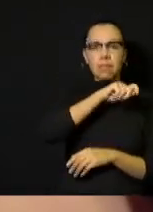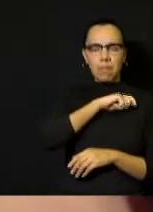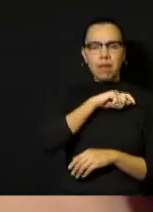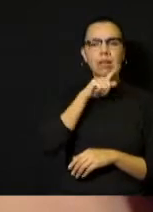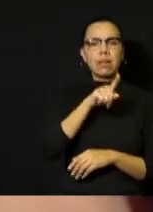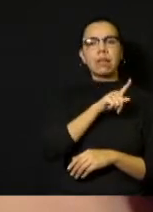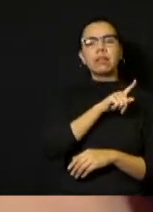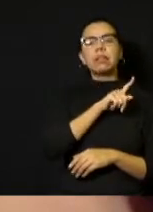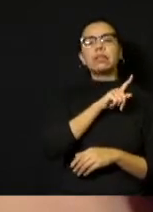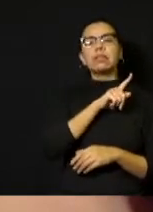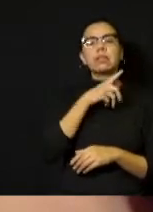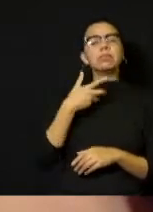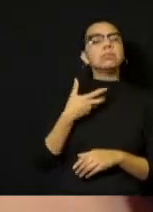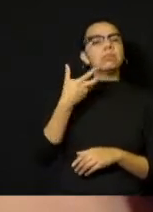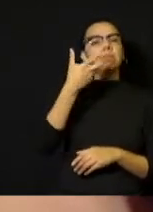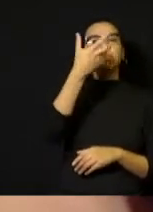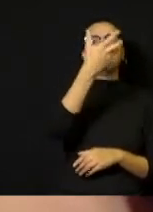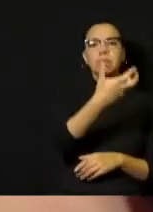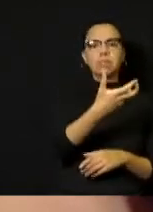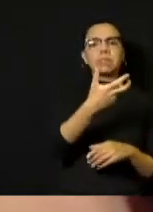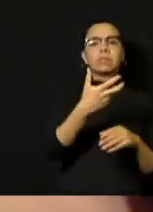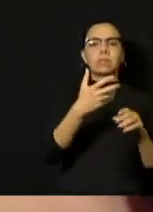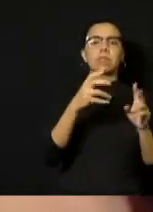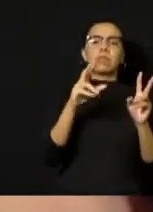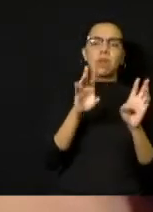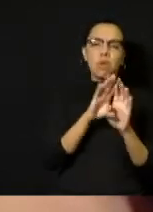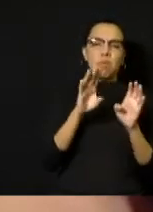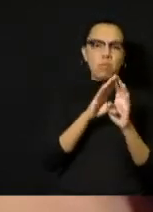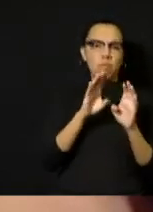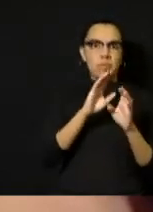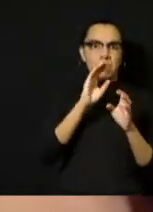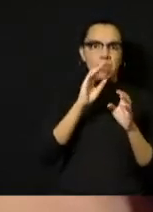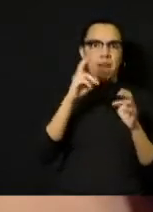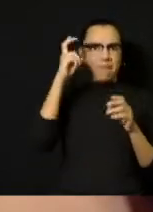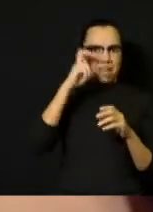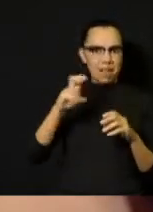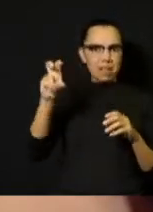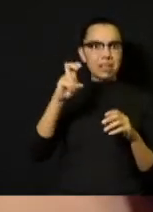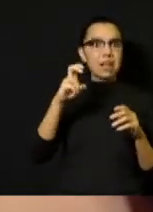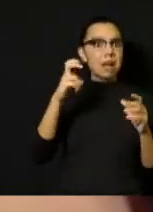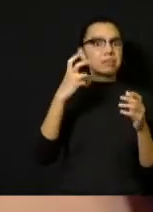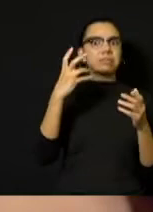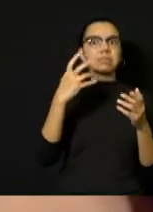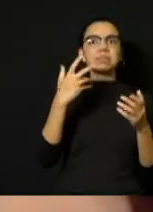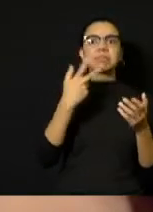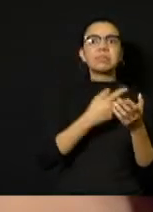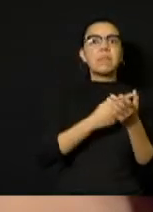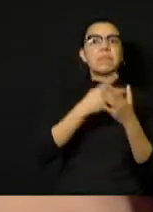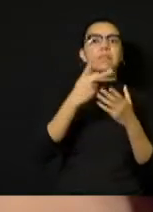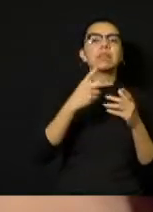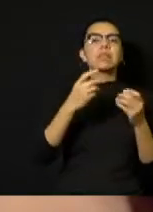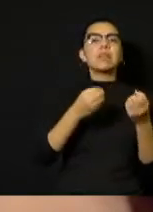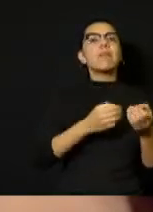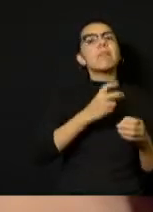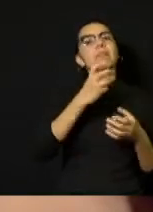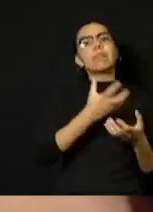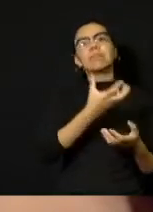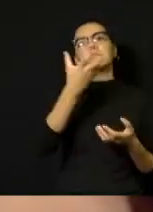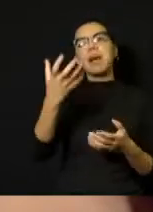and myself. He took us as a prize after the tour. He took us to Paris, and there